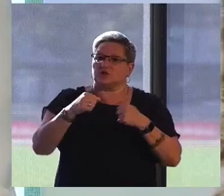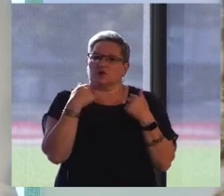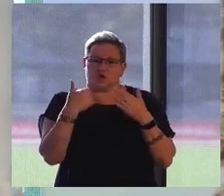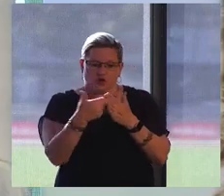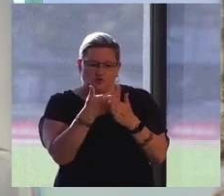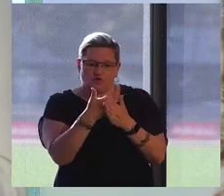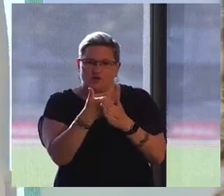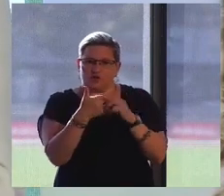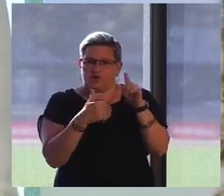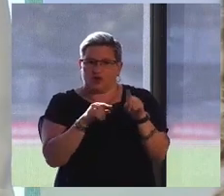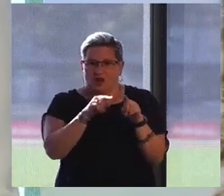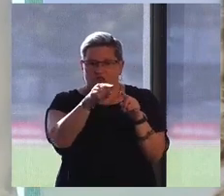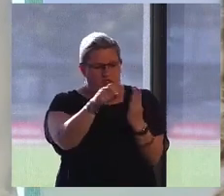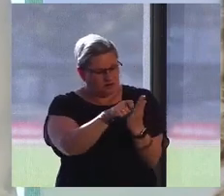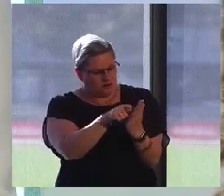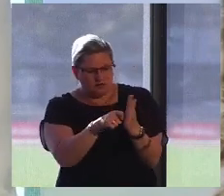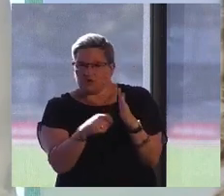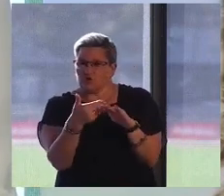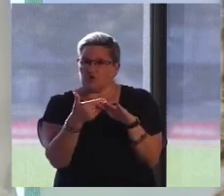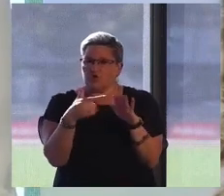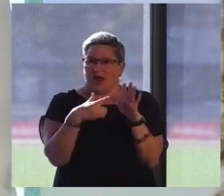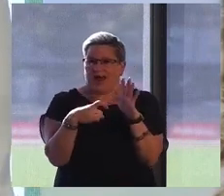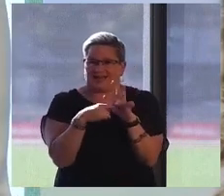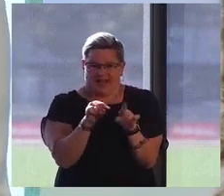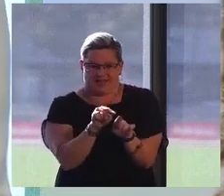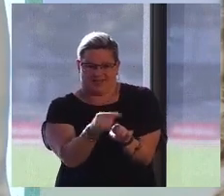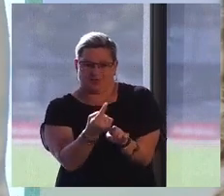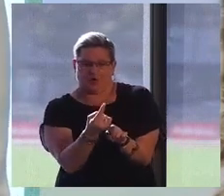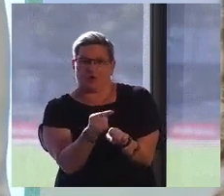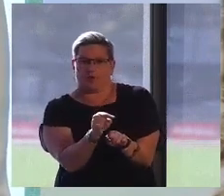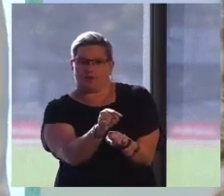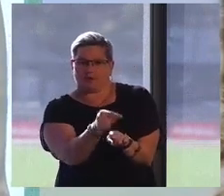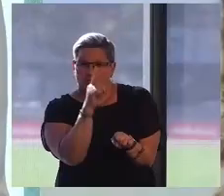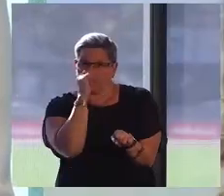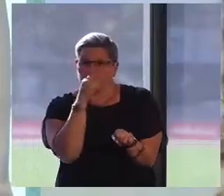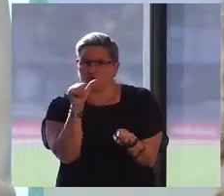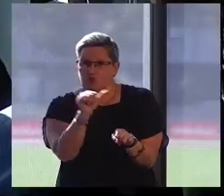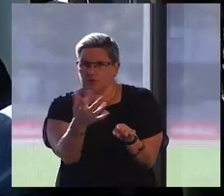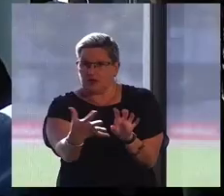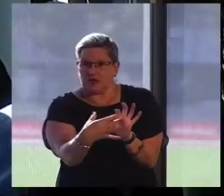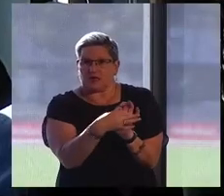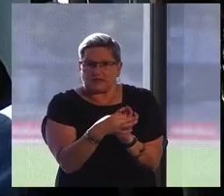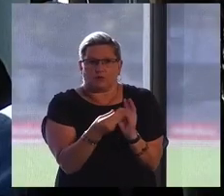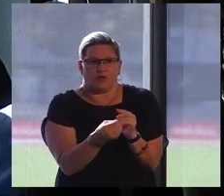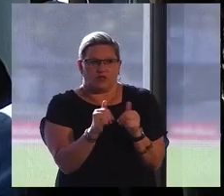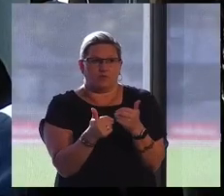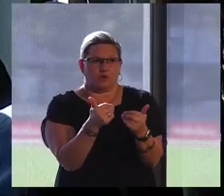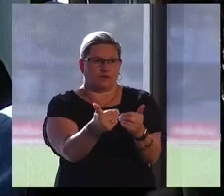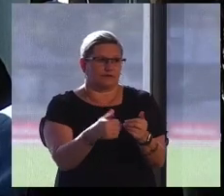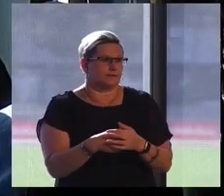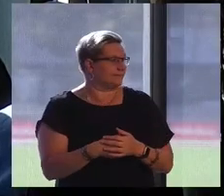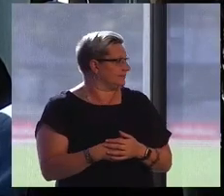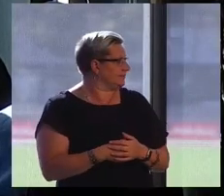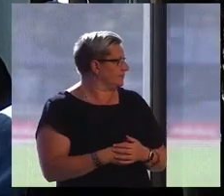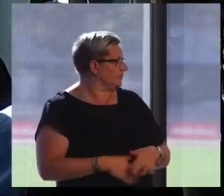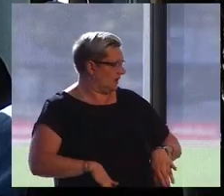moment, like, that is absolutely at the heart of that conversation. So people should be engaged in that process. I'm mindful of time, so I